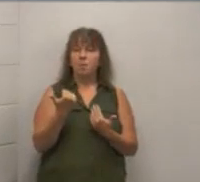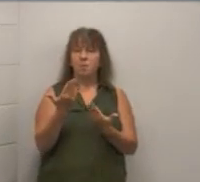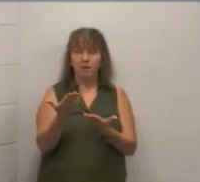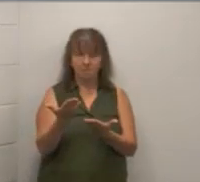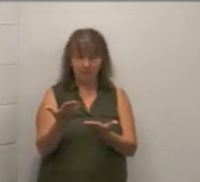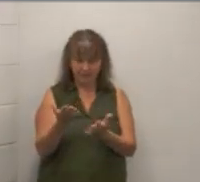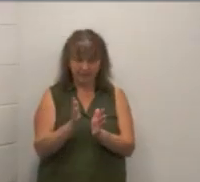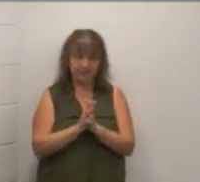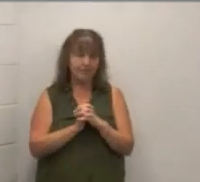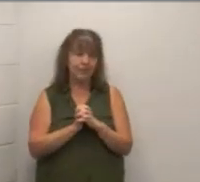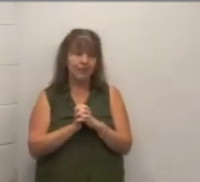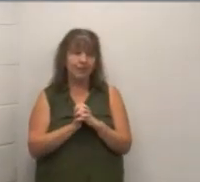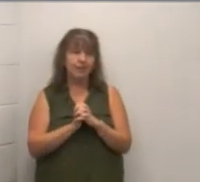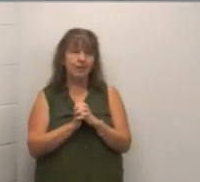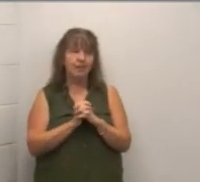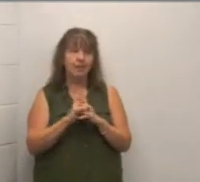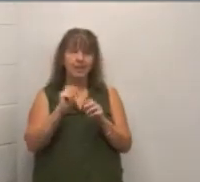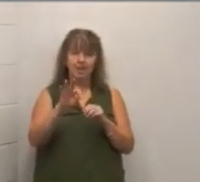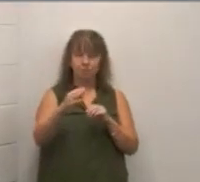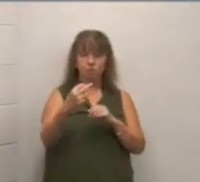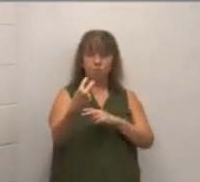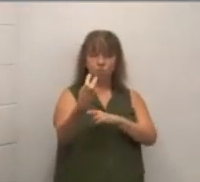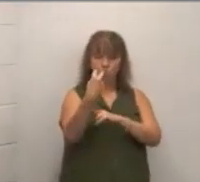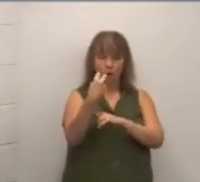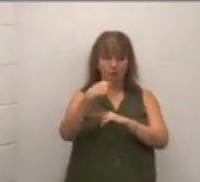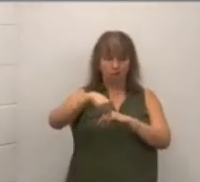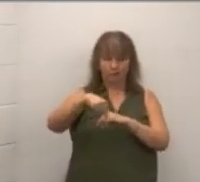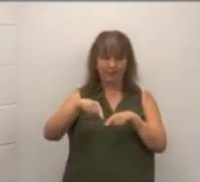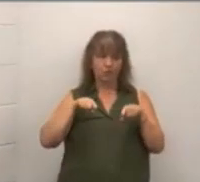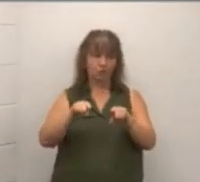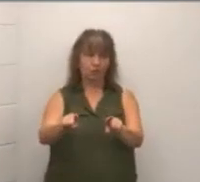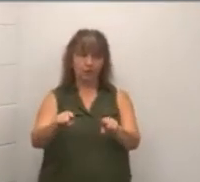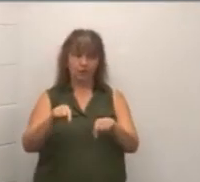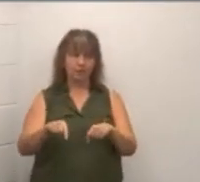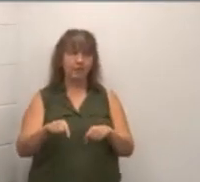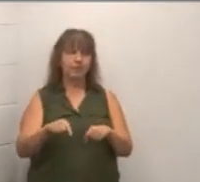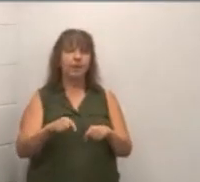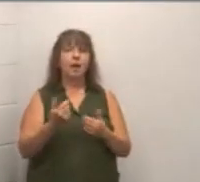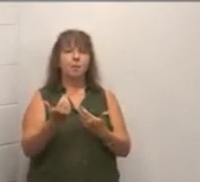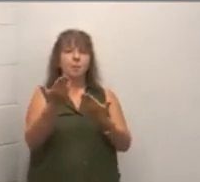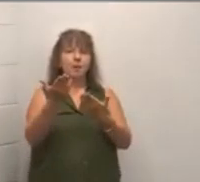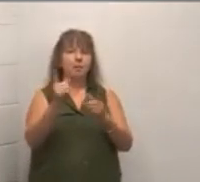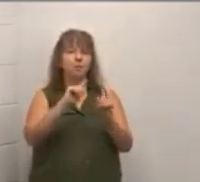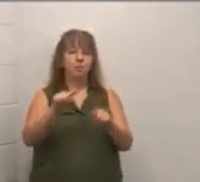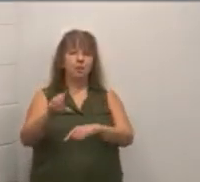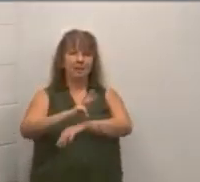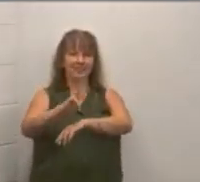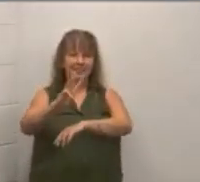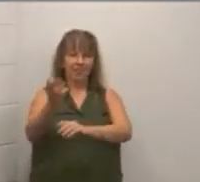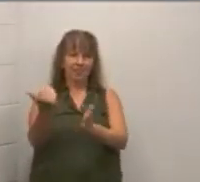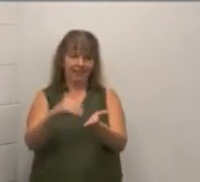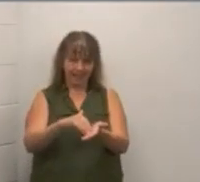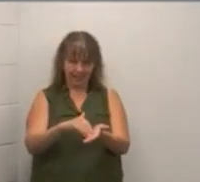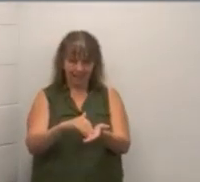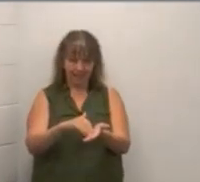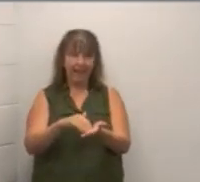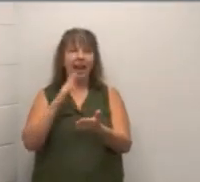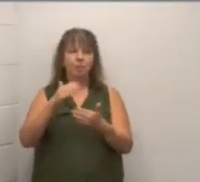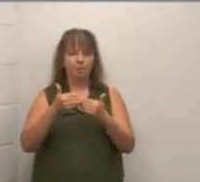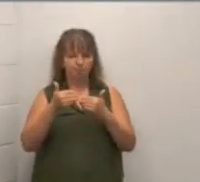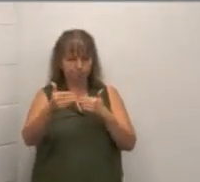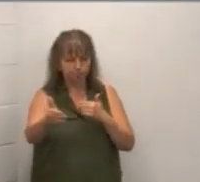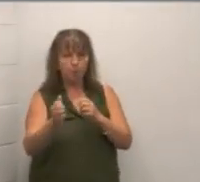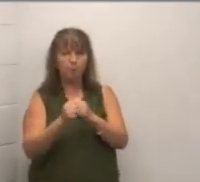if you were on this during this forum, that you attend the 6 o'clock, and we'll continue from